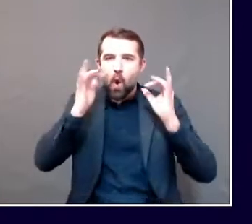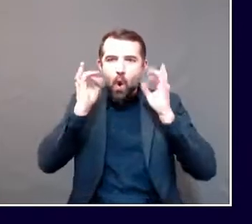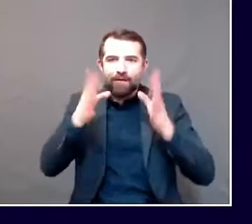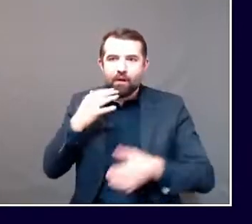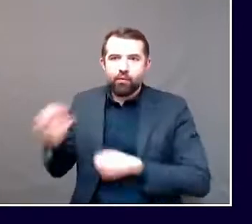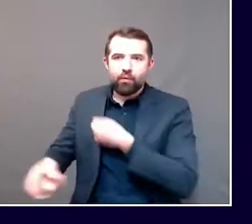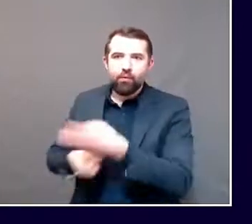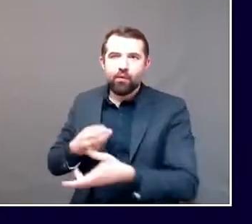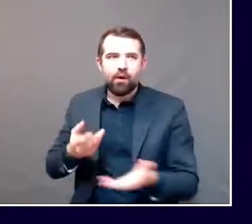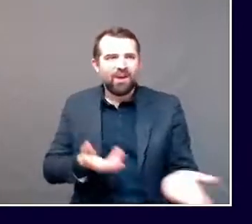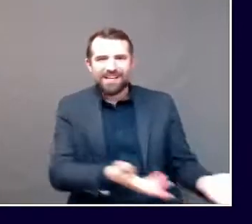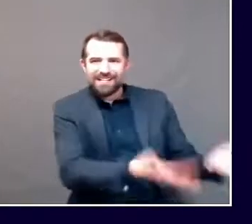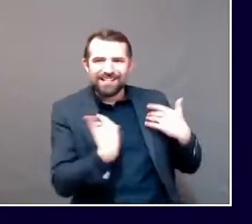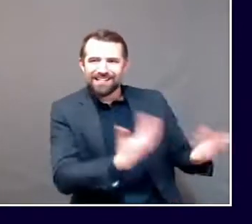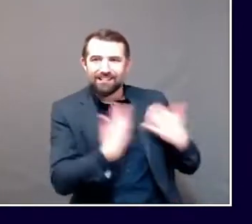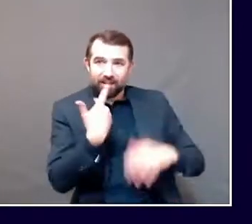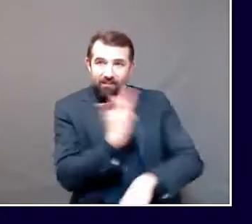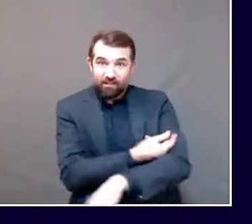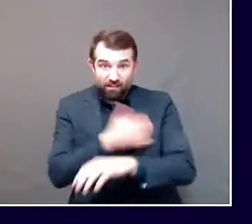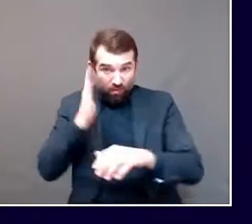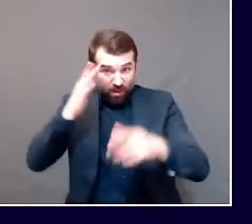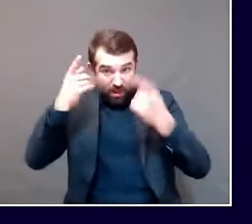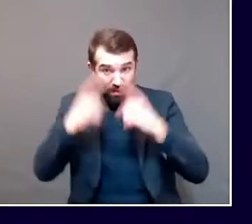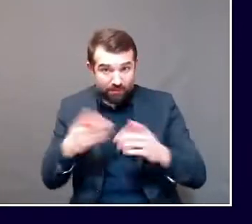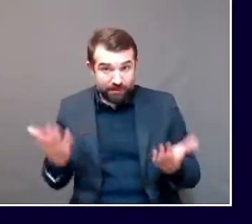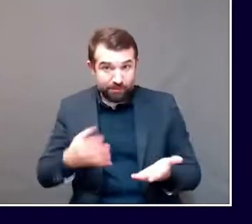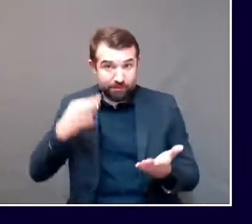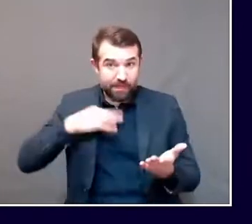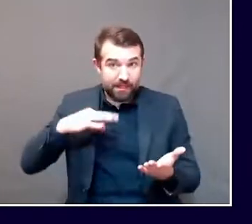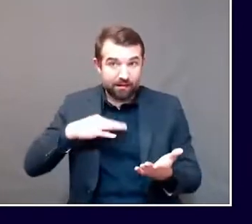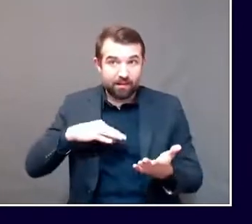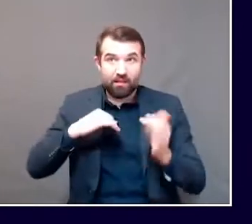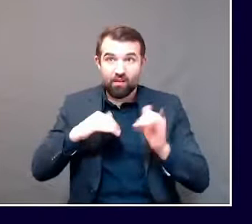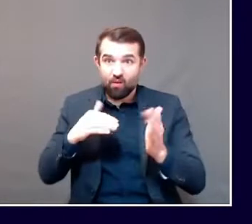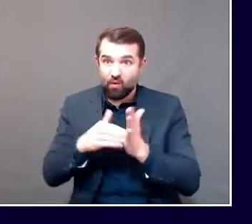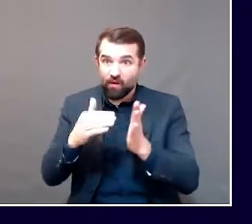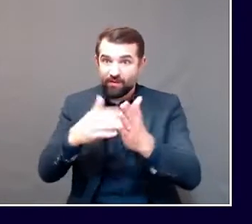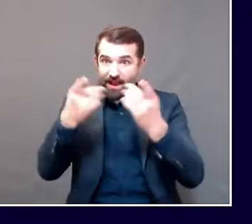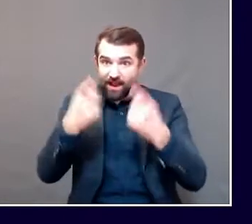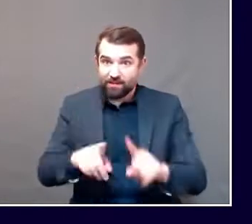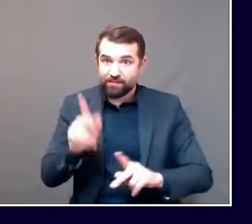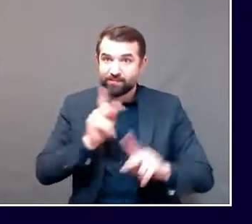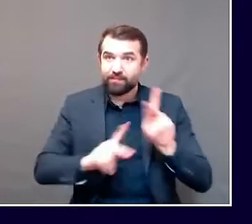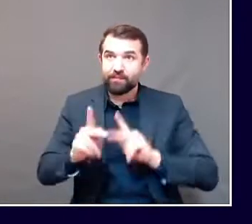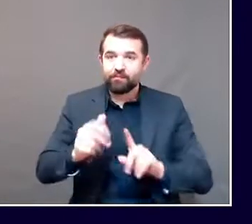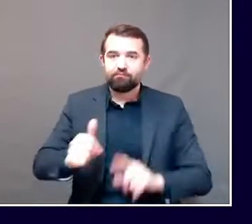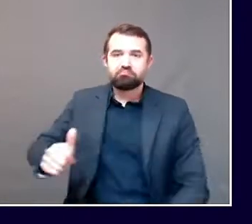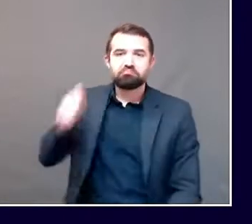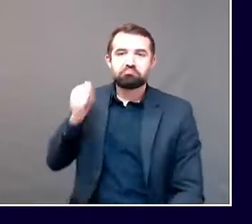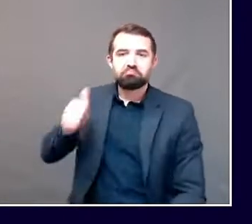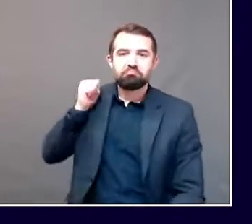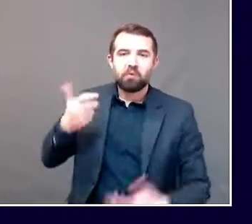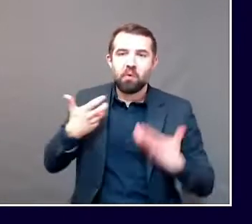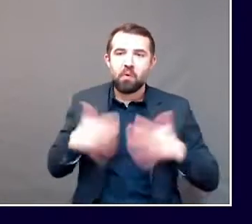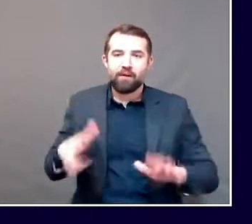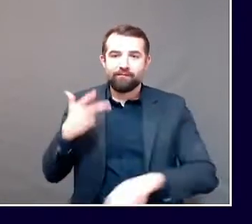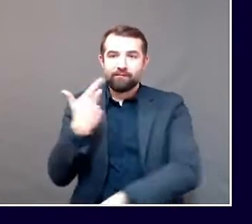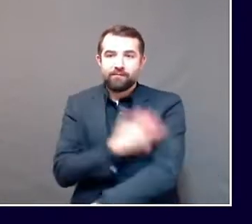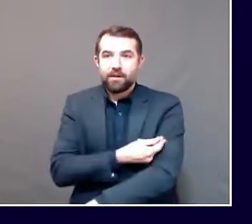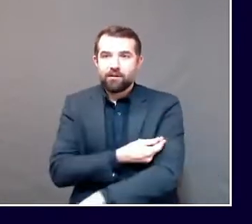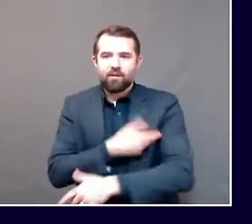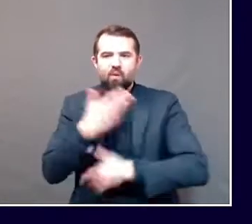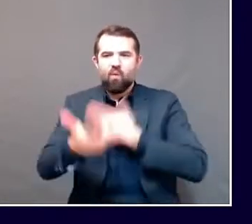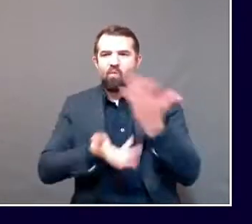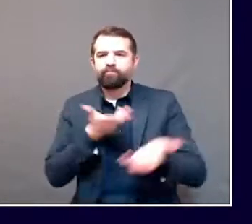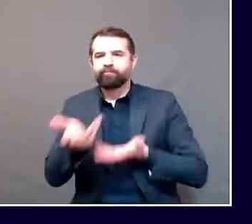Is that something that's happened in Maine, and is it a common occurrence, or is it just sort of a kind of a cost